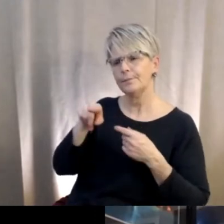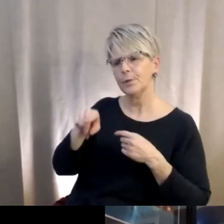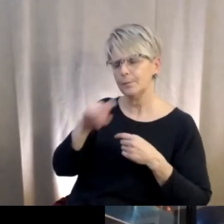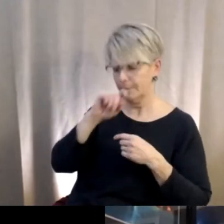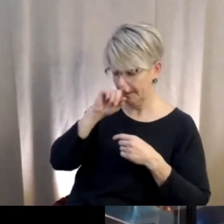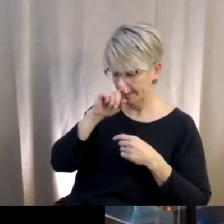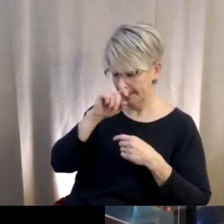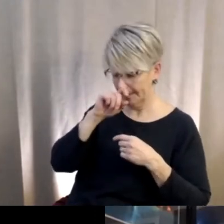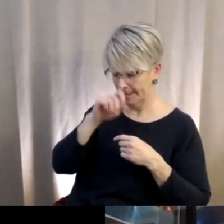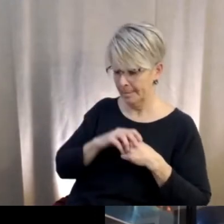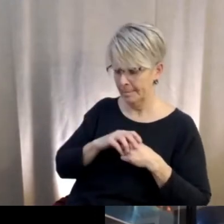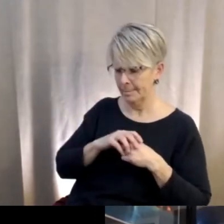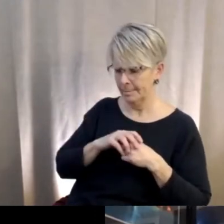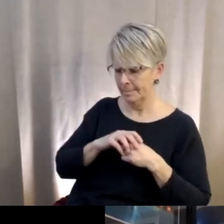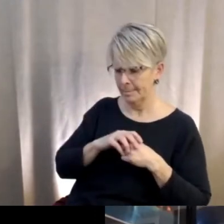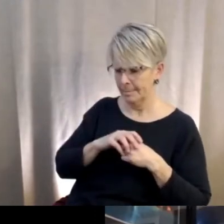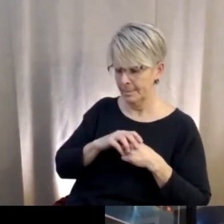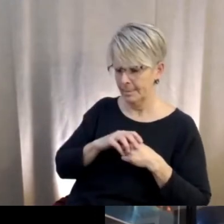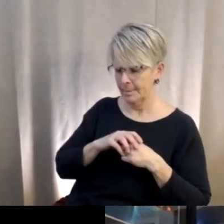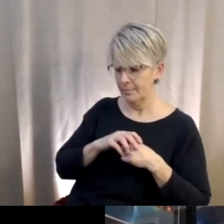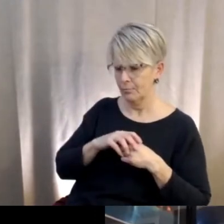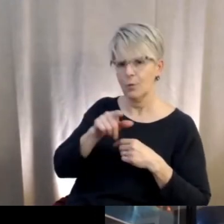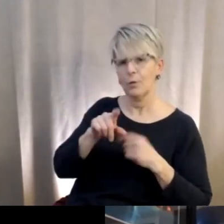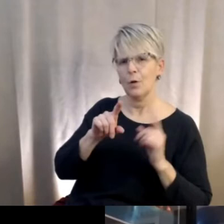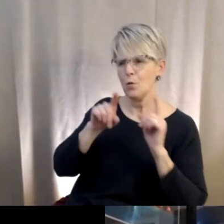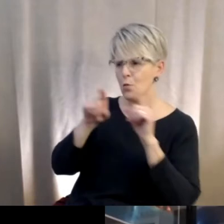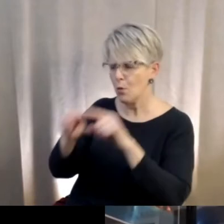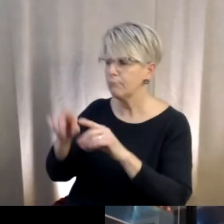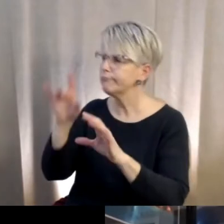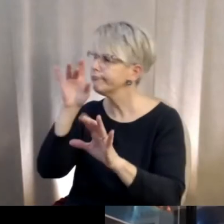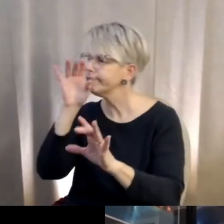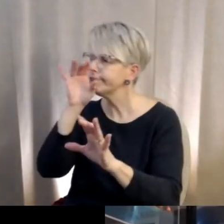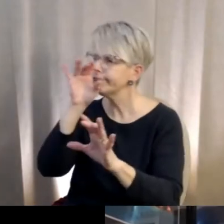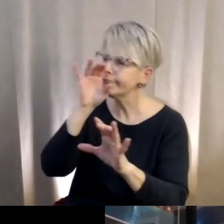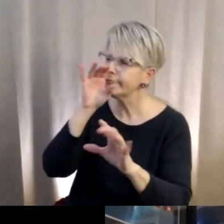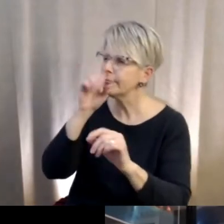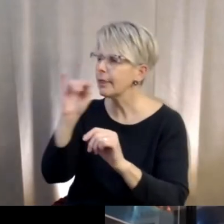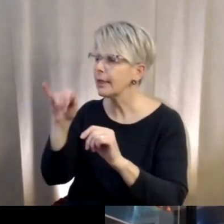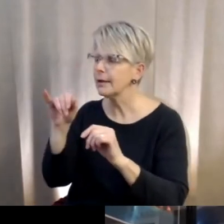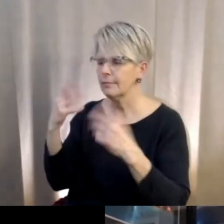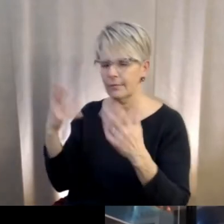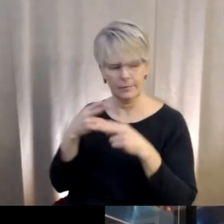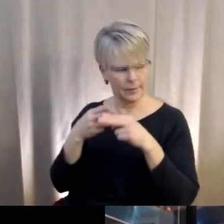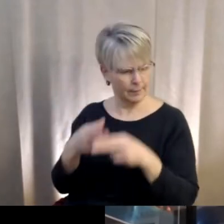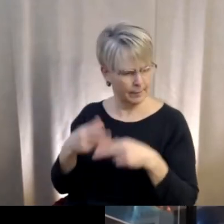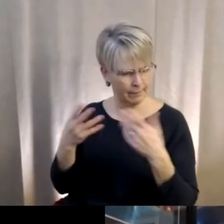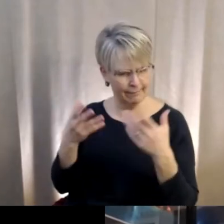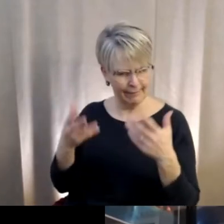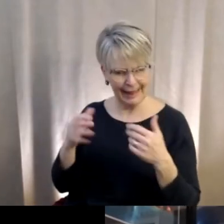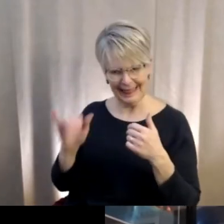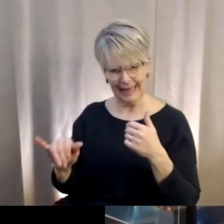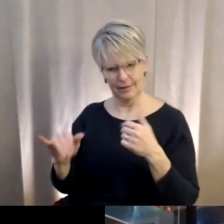you're going to look for that? I don't know what the term is, the candidate